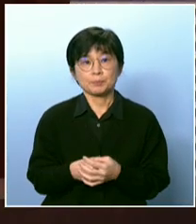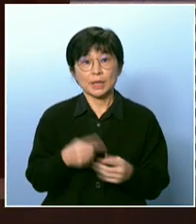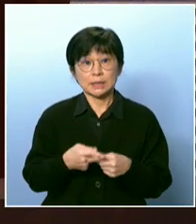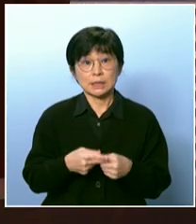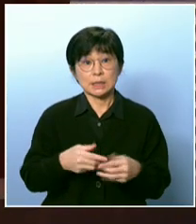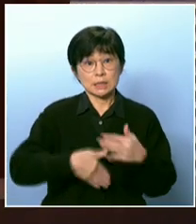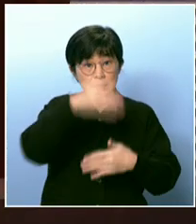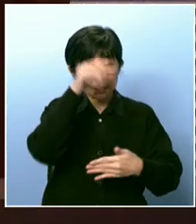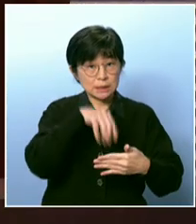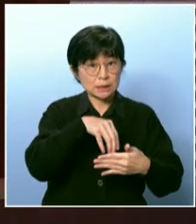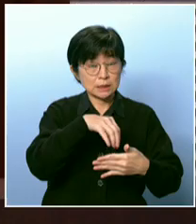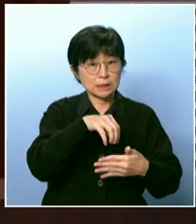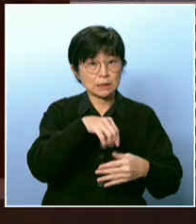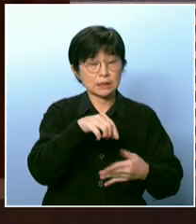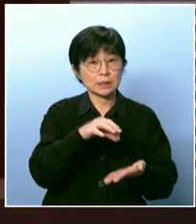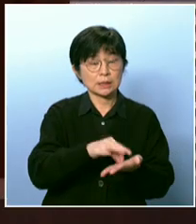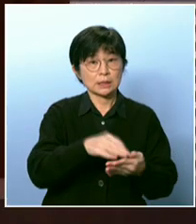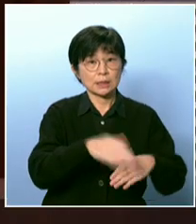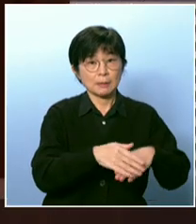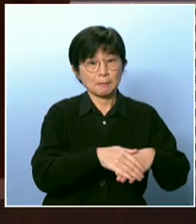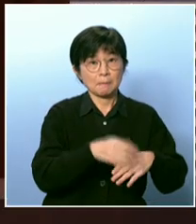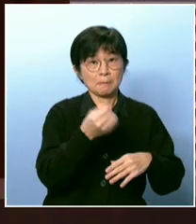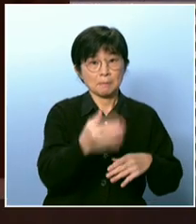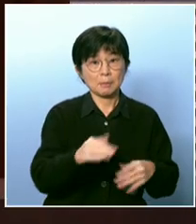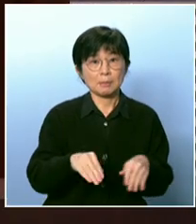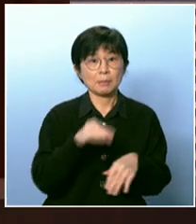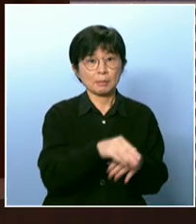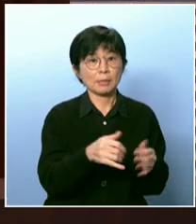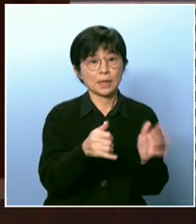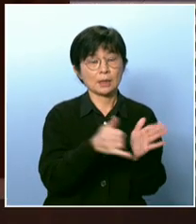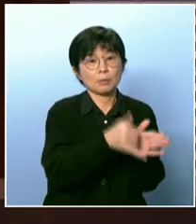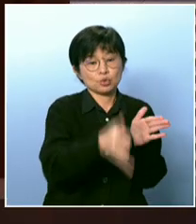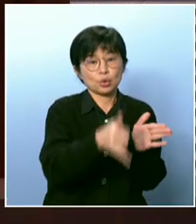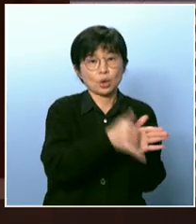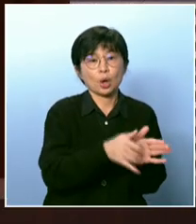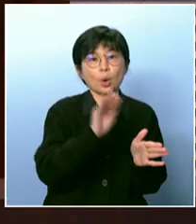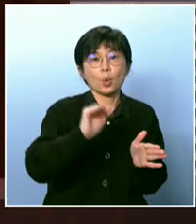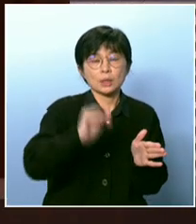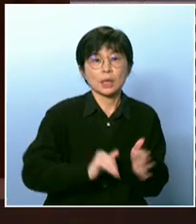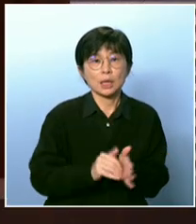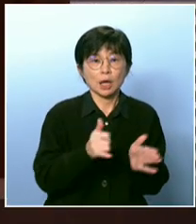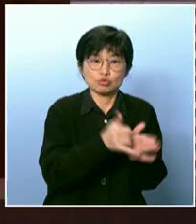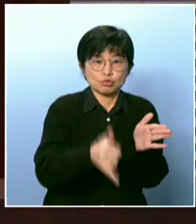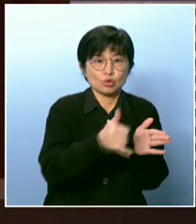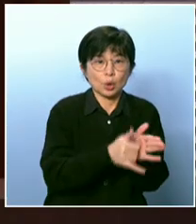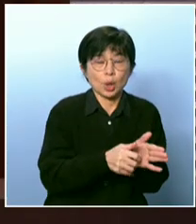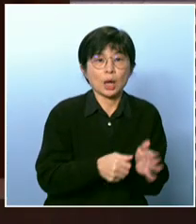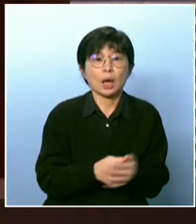to convey them to the facilities. We will also